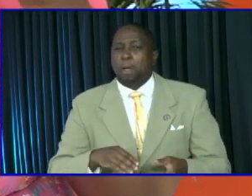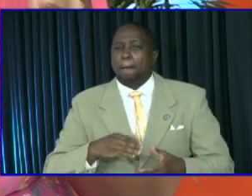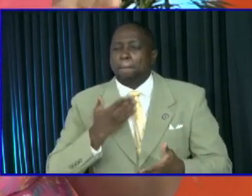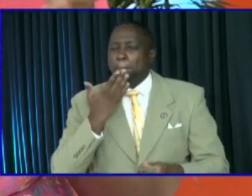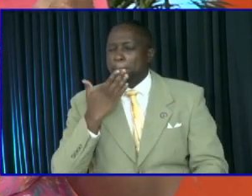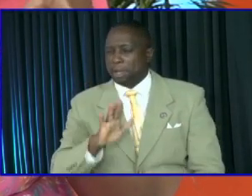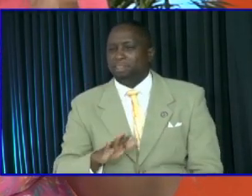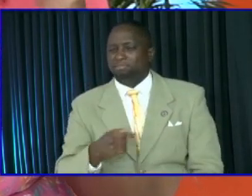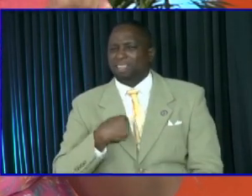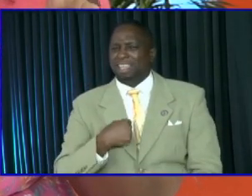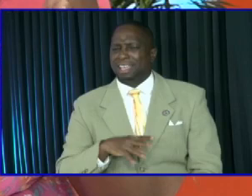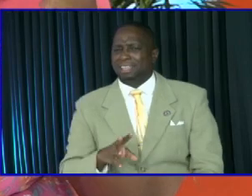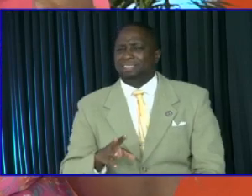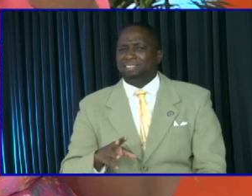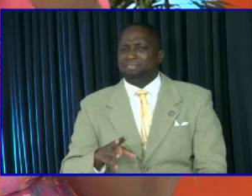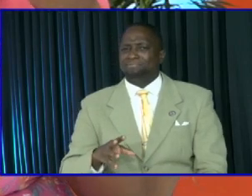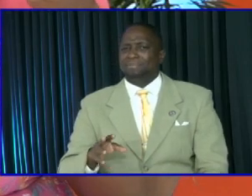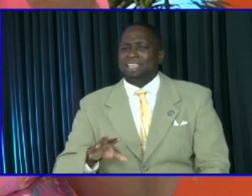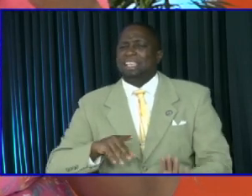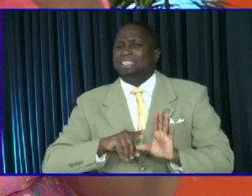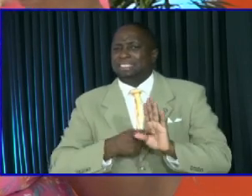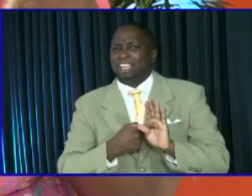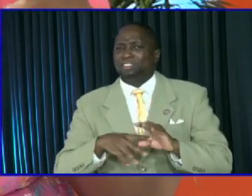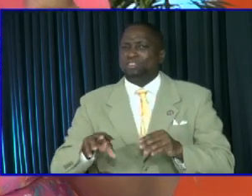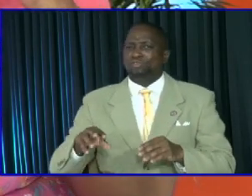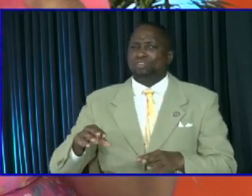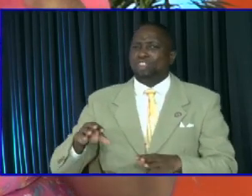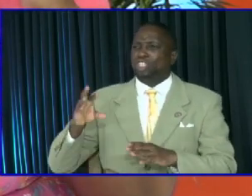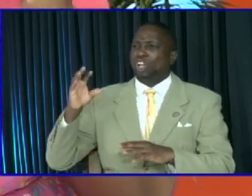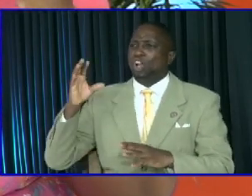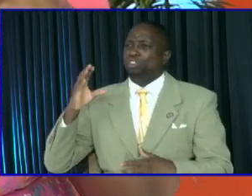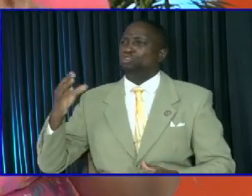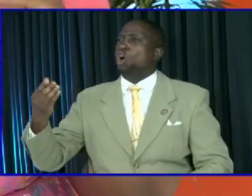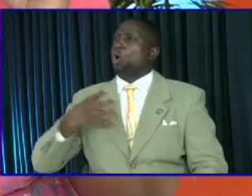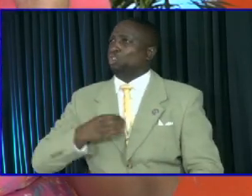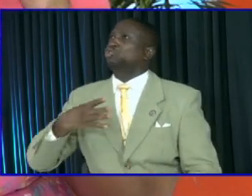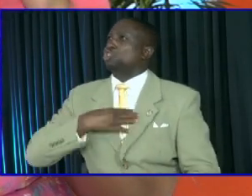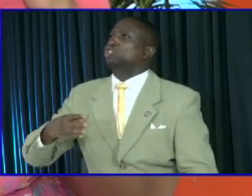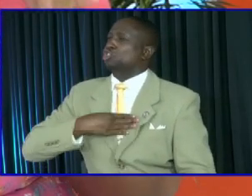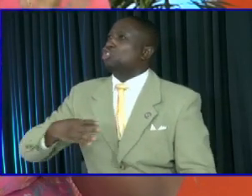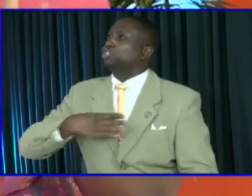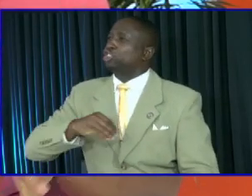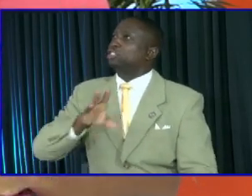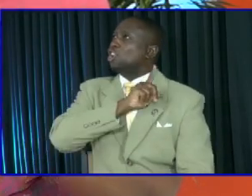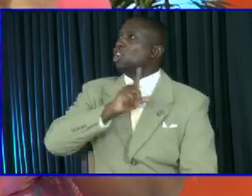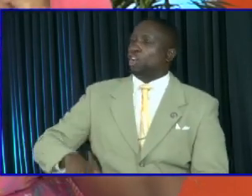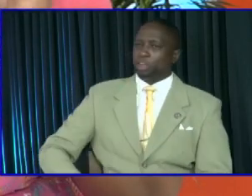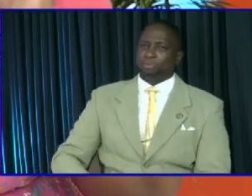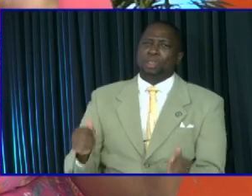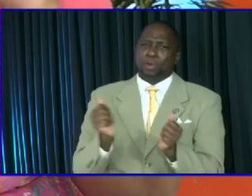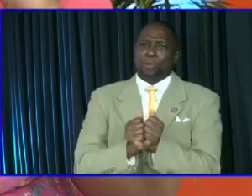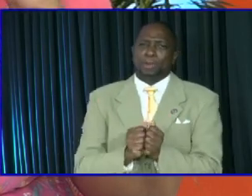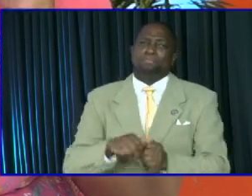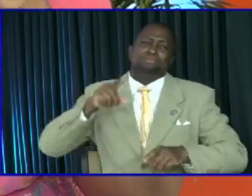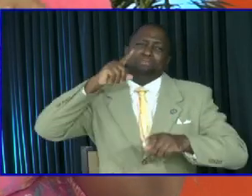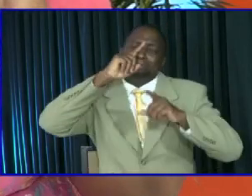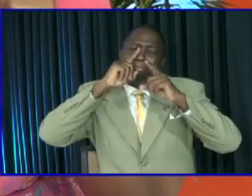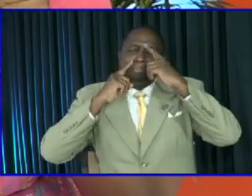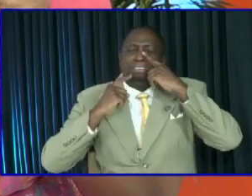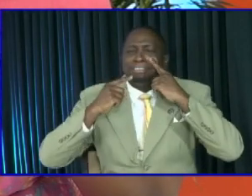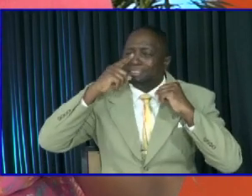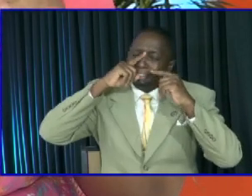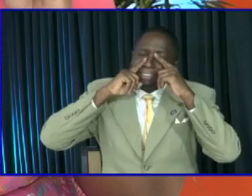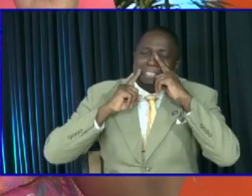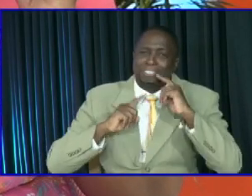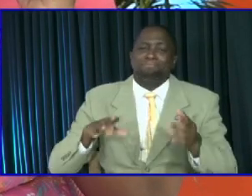the Lord. Yes, I did. With tears and on my knees, and I was like,